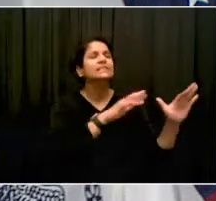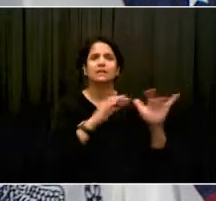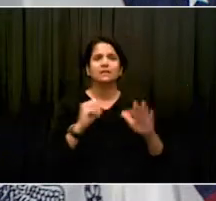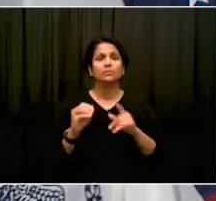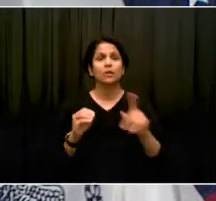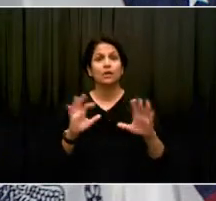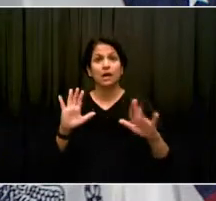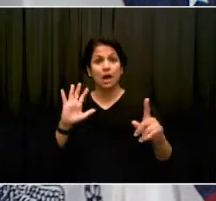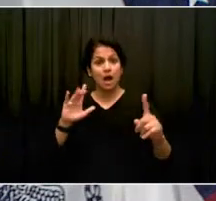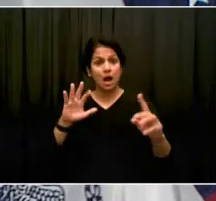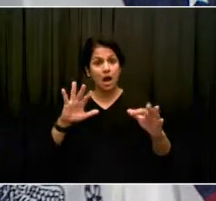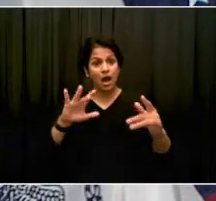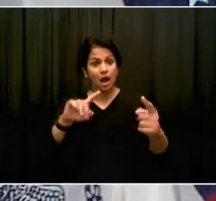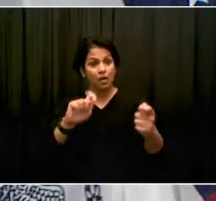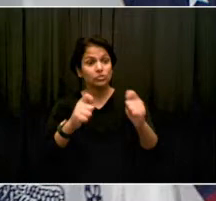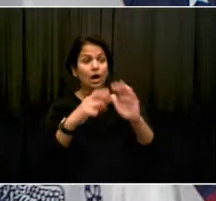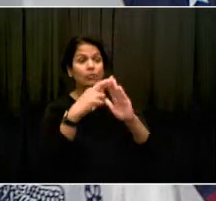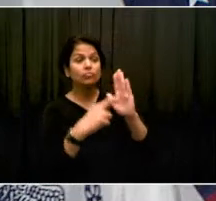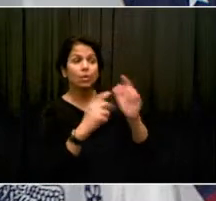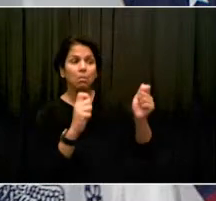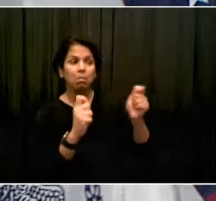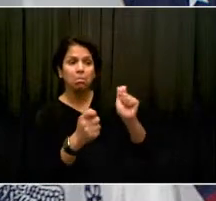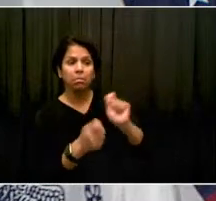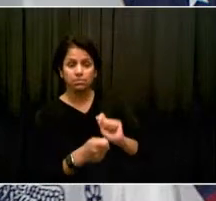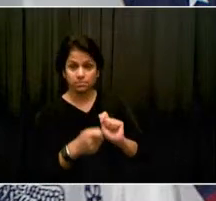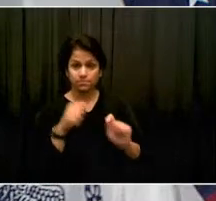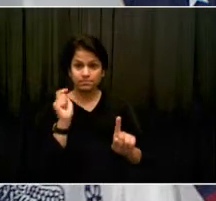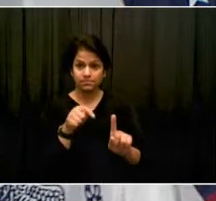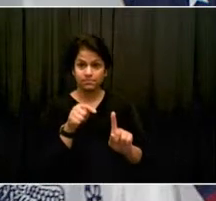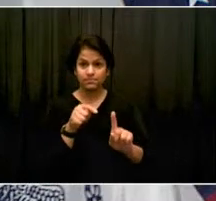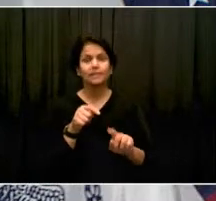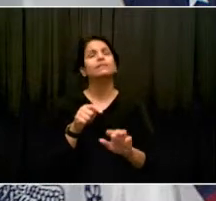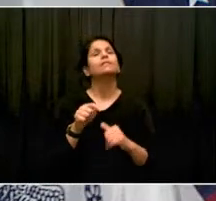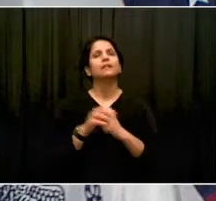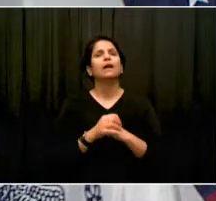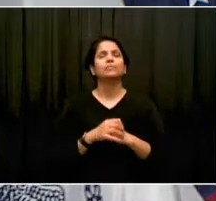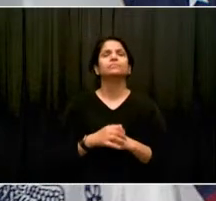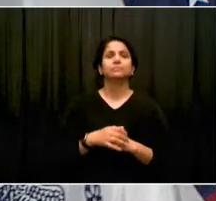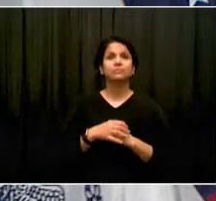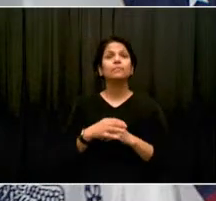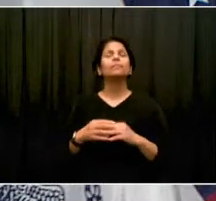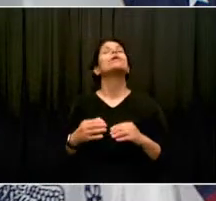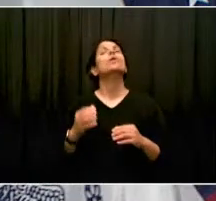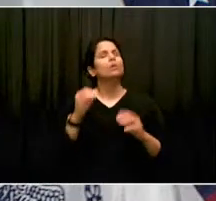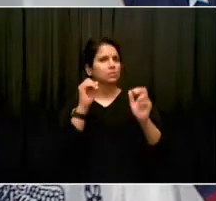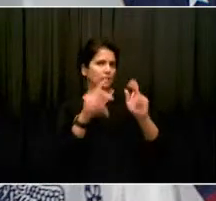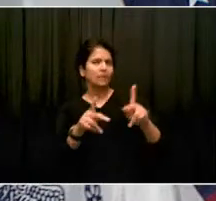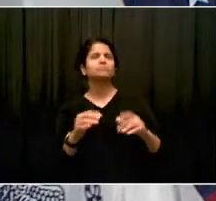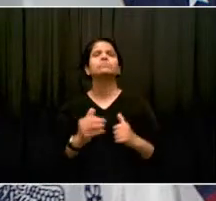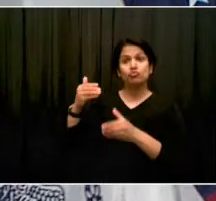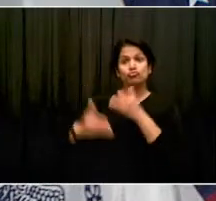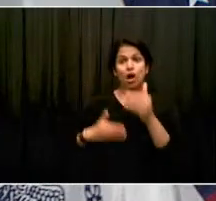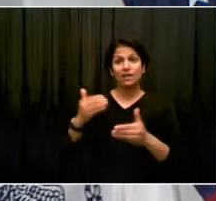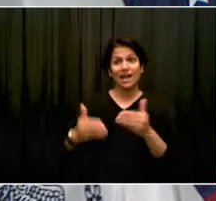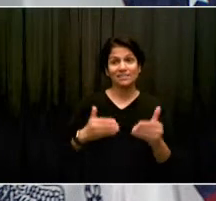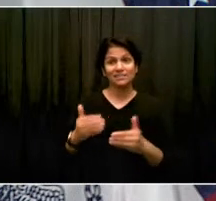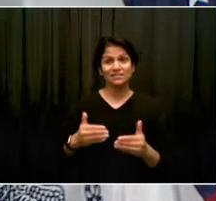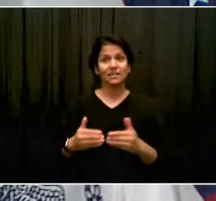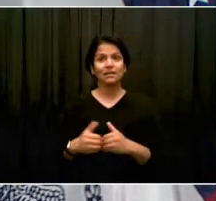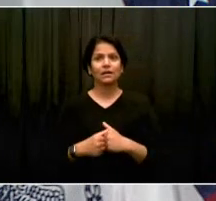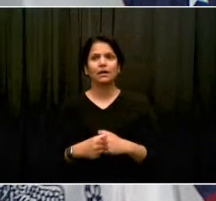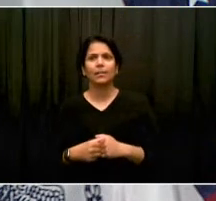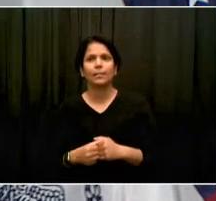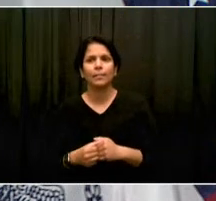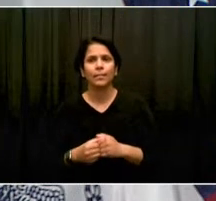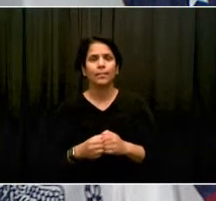and given that, things are still in the works, can you say what at this point you and your team are doing to, this question,